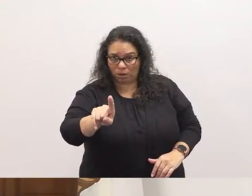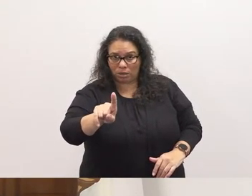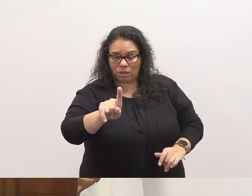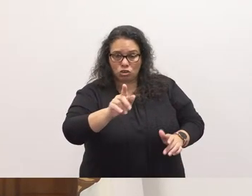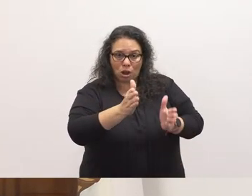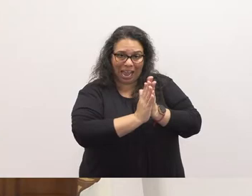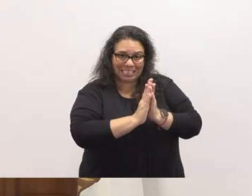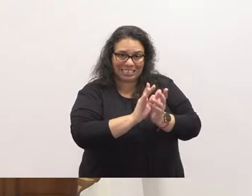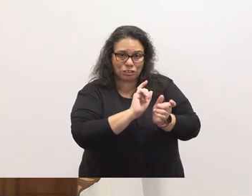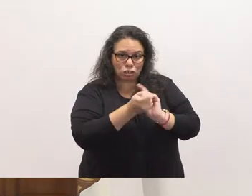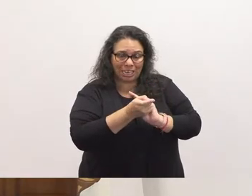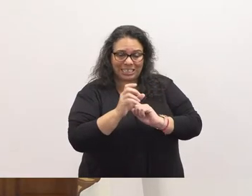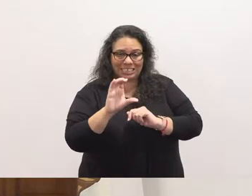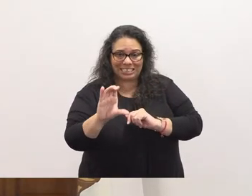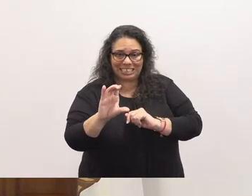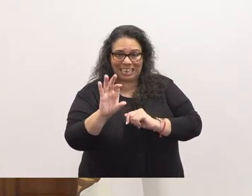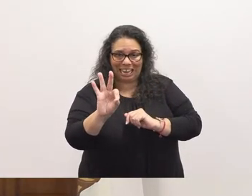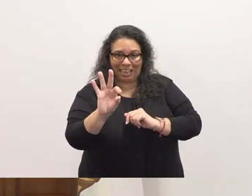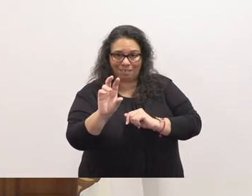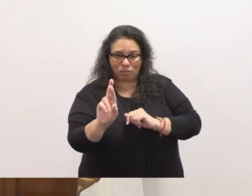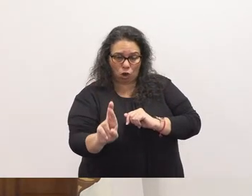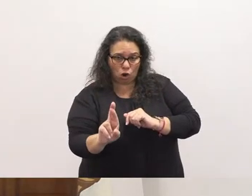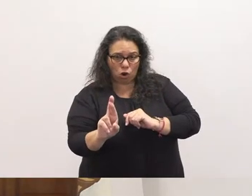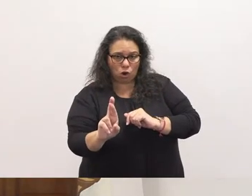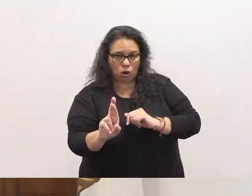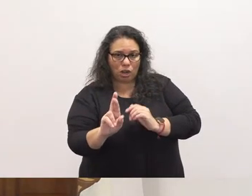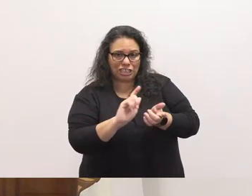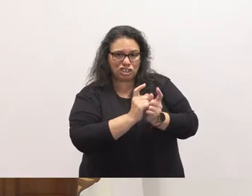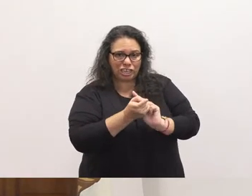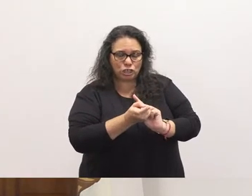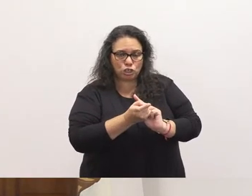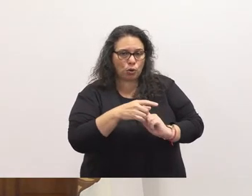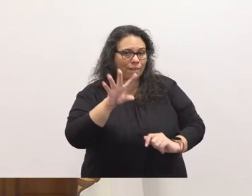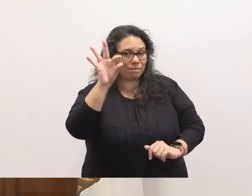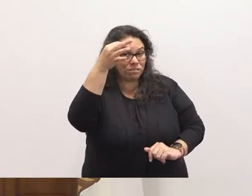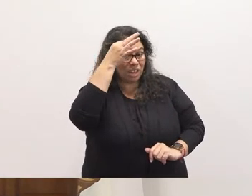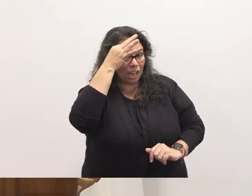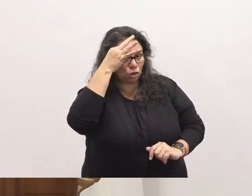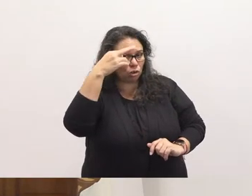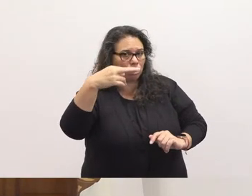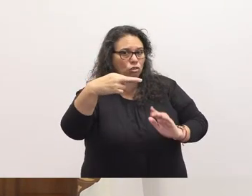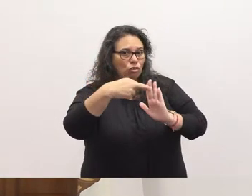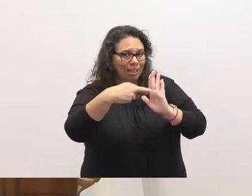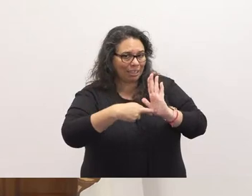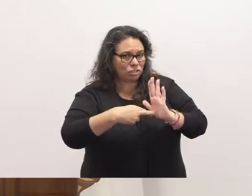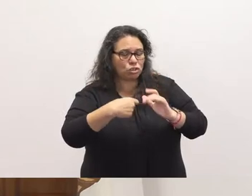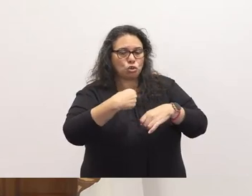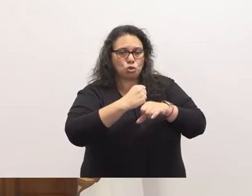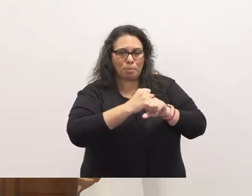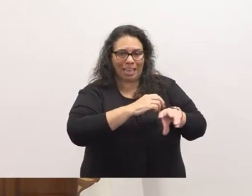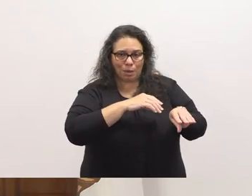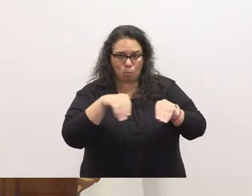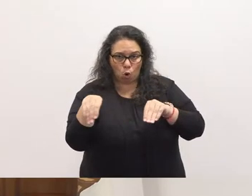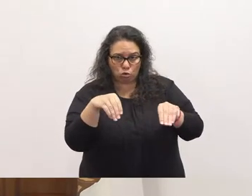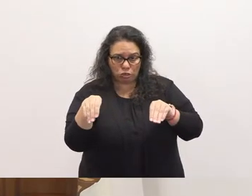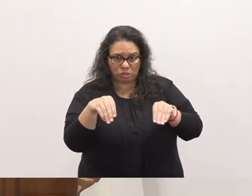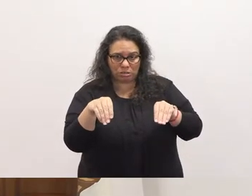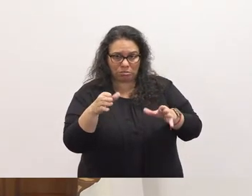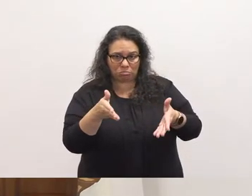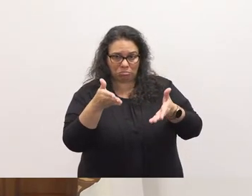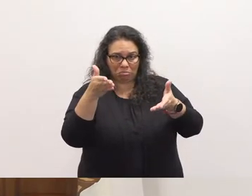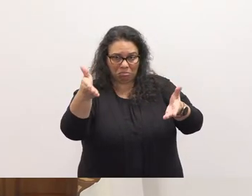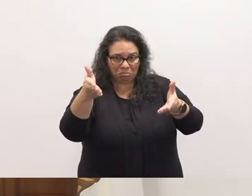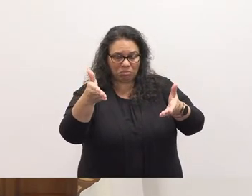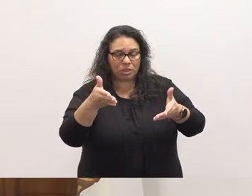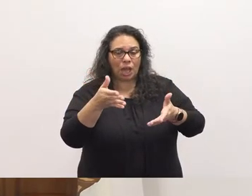change CFR to Code of Federal Regulations, you make that motion that you would like to